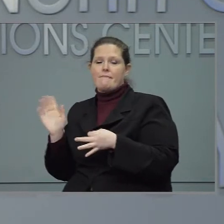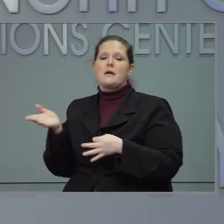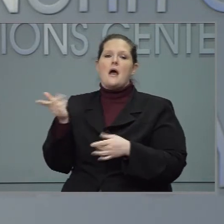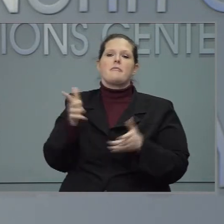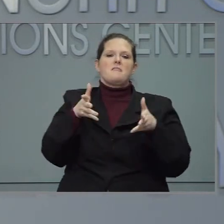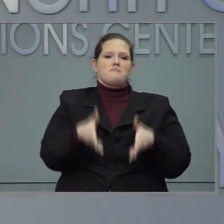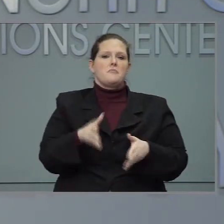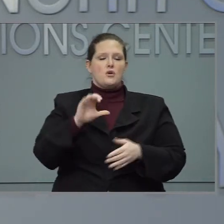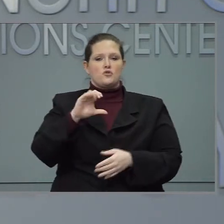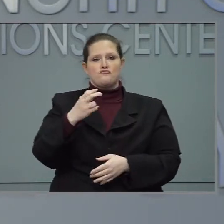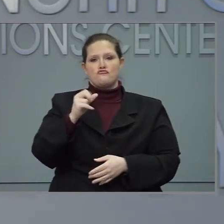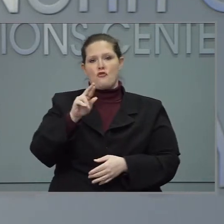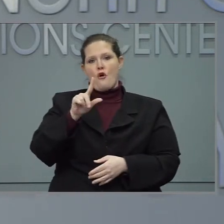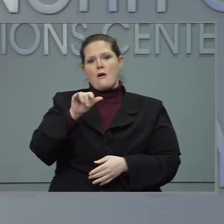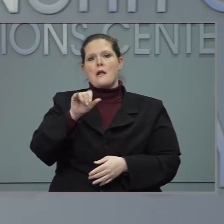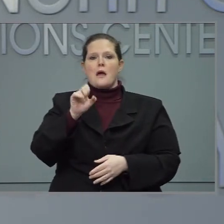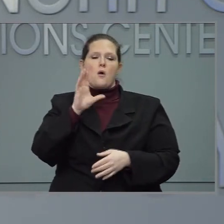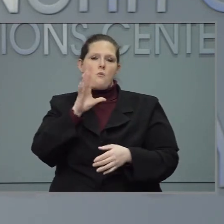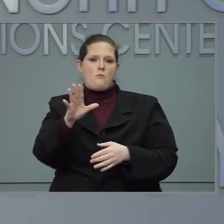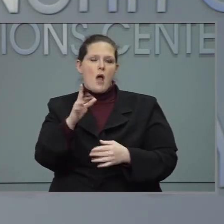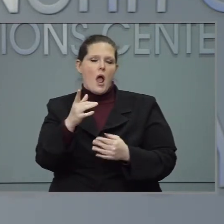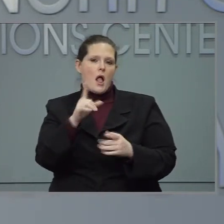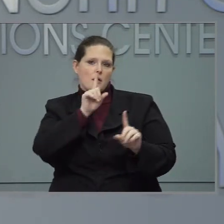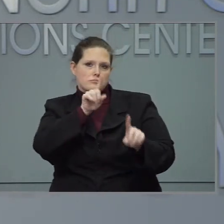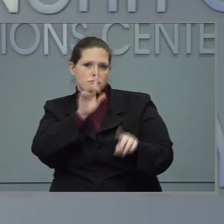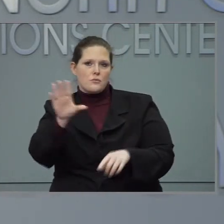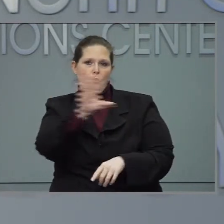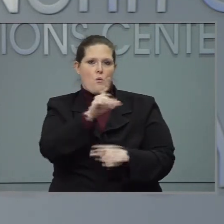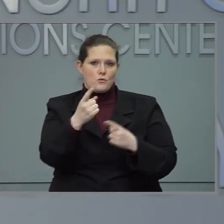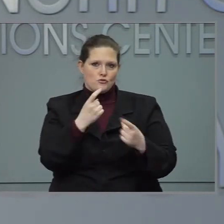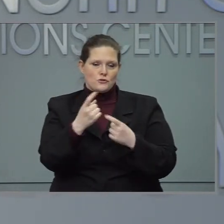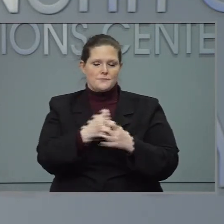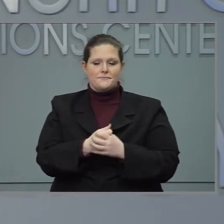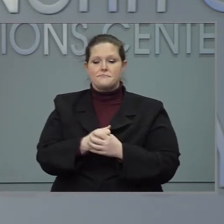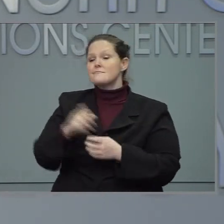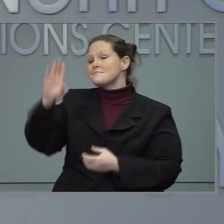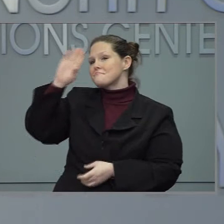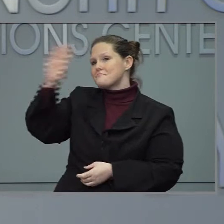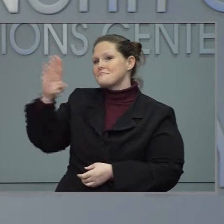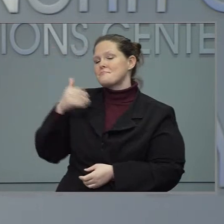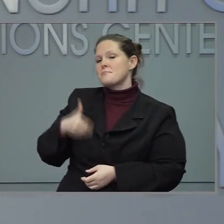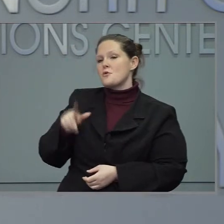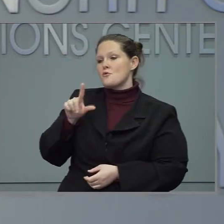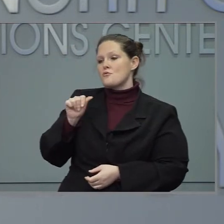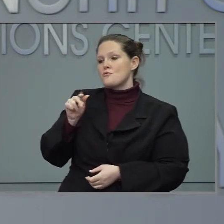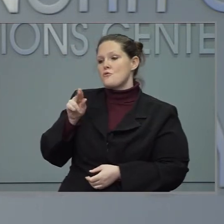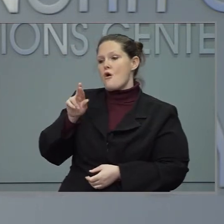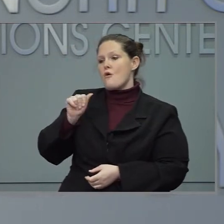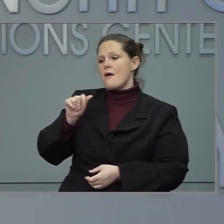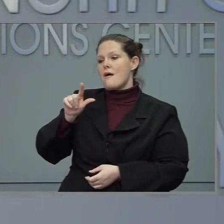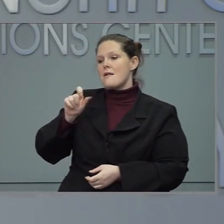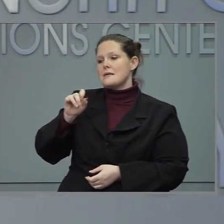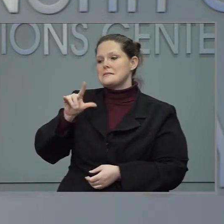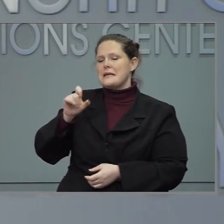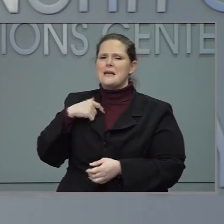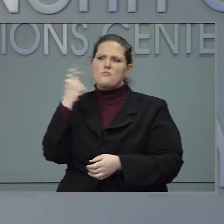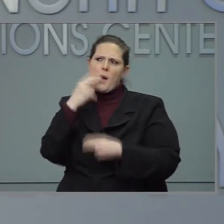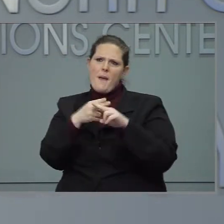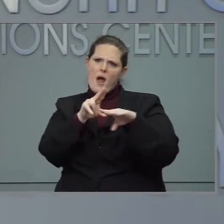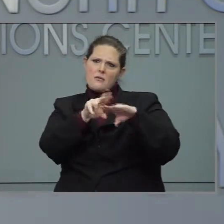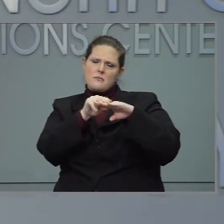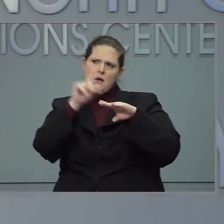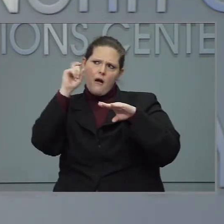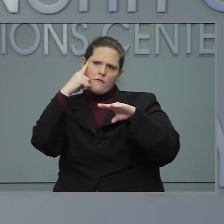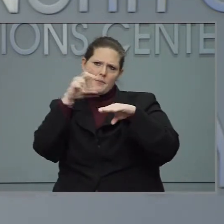Hi, Governor. This is Laura Leslie from WRAL. Thanks for taking my question. I was curious about the investment in the bond package for health and safety